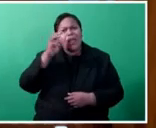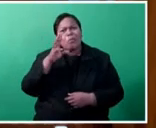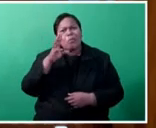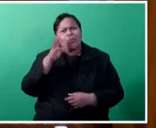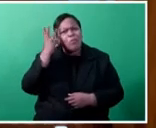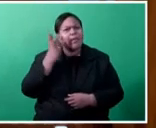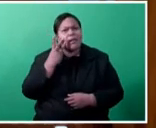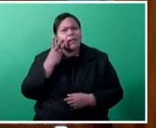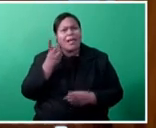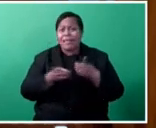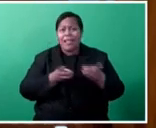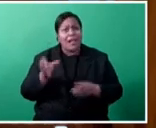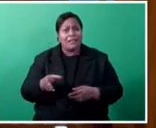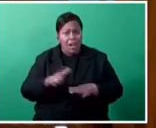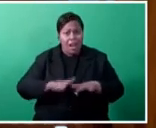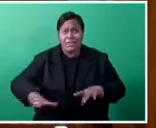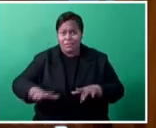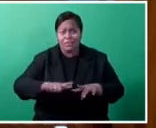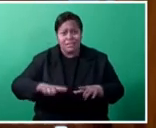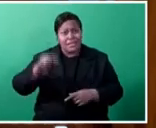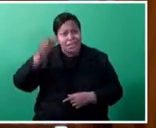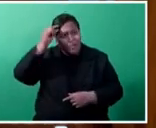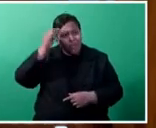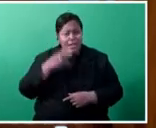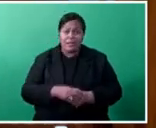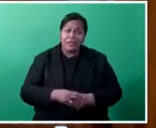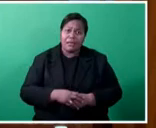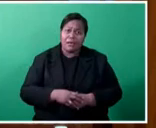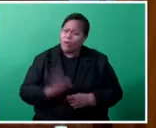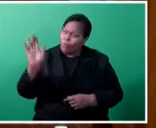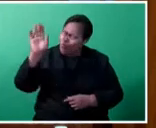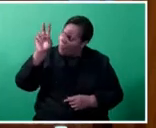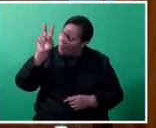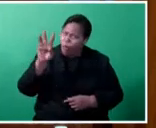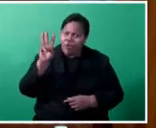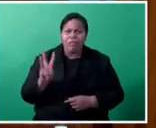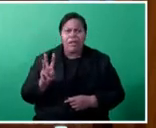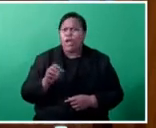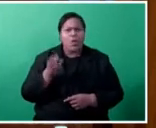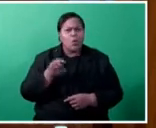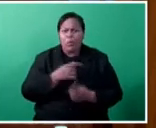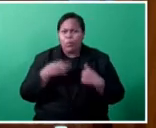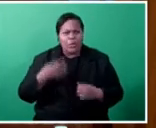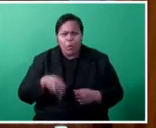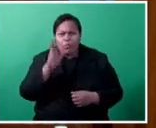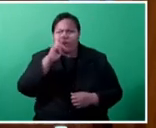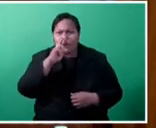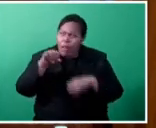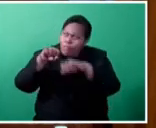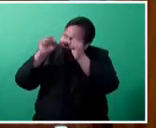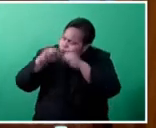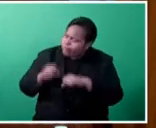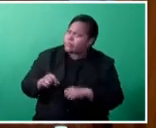Lens is an E-Toke. My deputy secretary is an E-Toke. We do not do racial profiling, but to bring it in